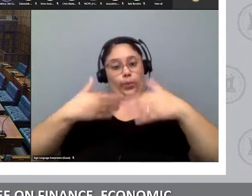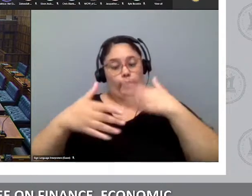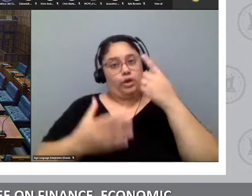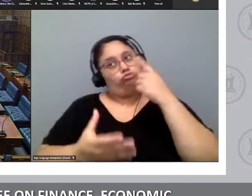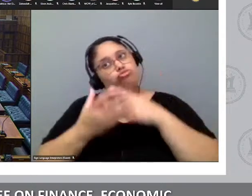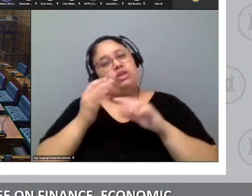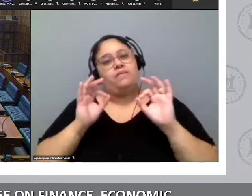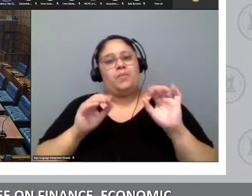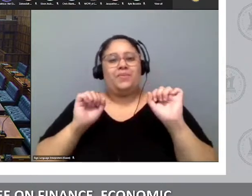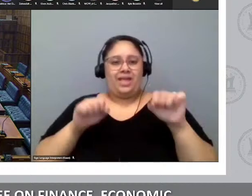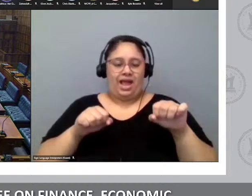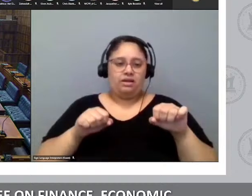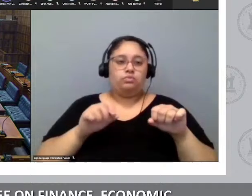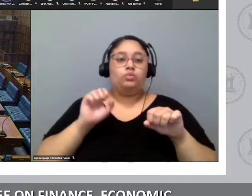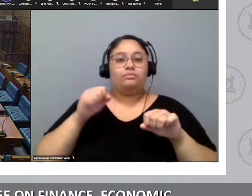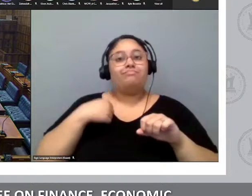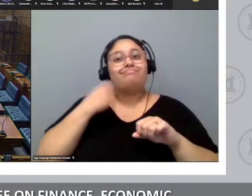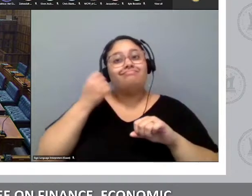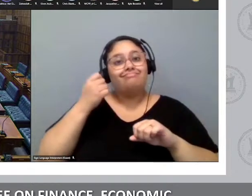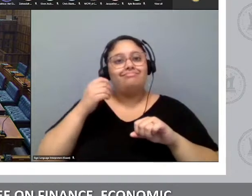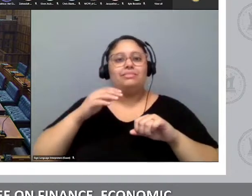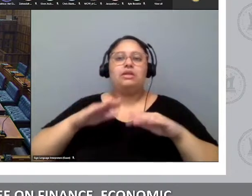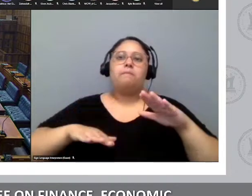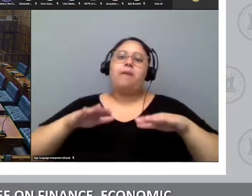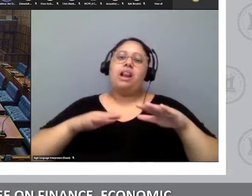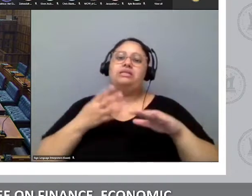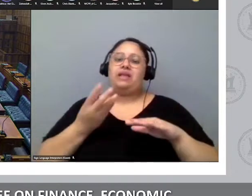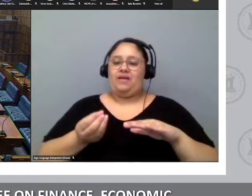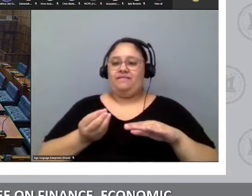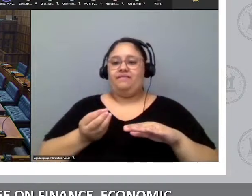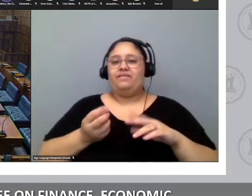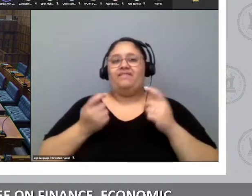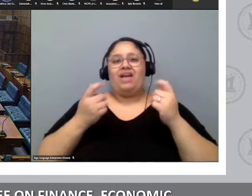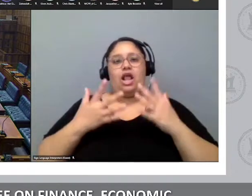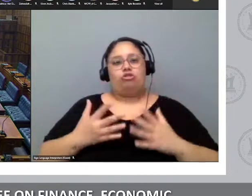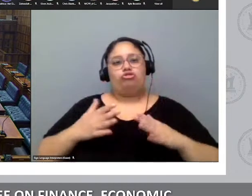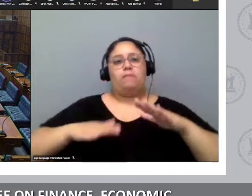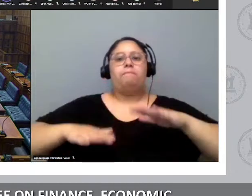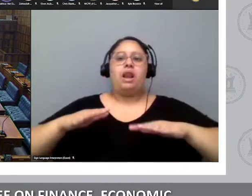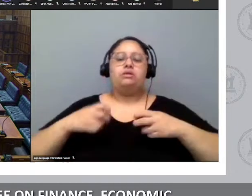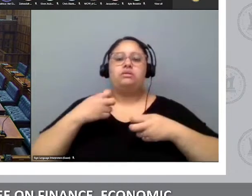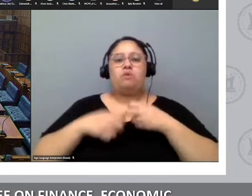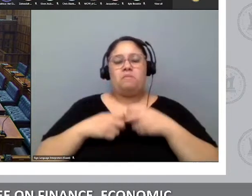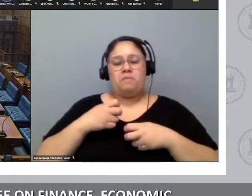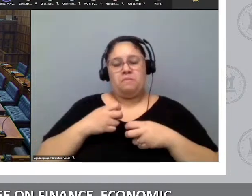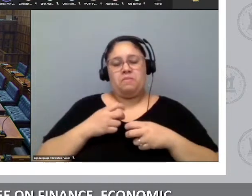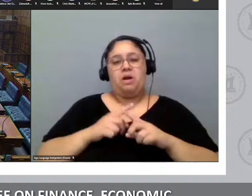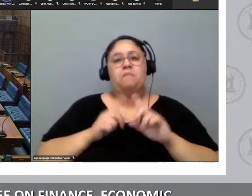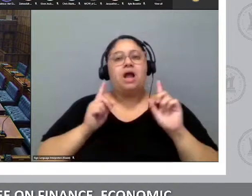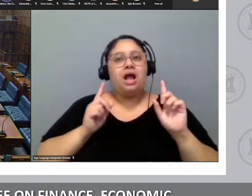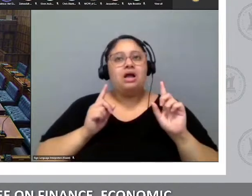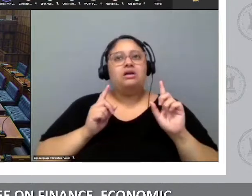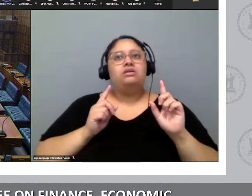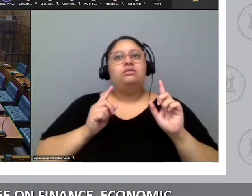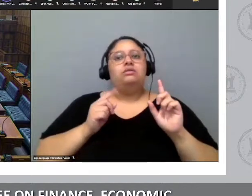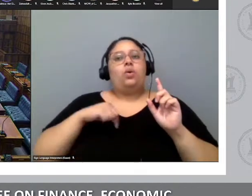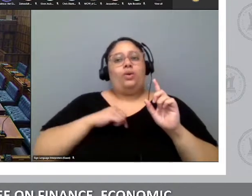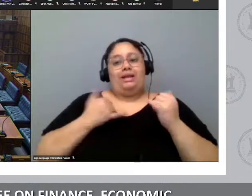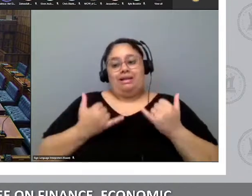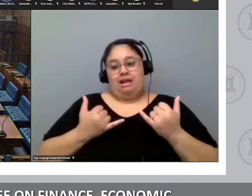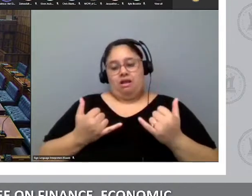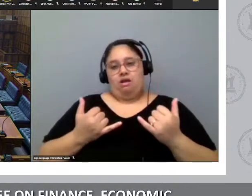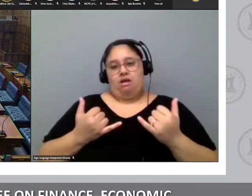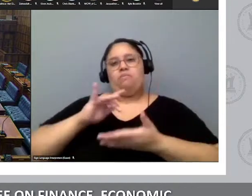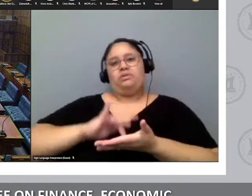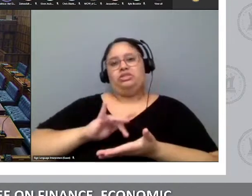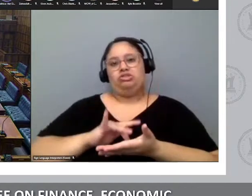sense I understand the the Balance Financial balance sheet problems but you know we we're at a point